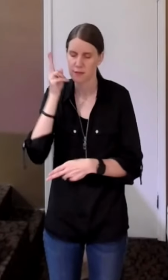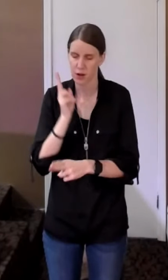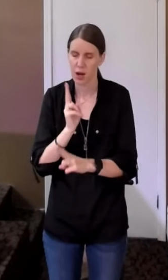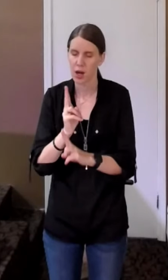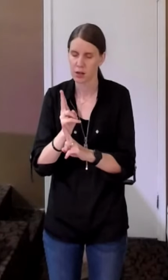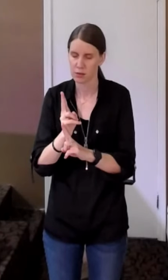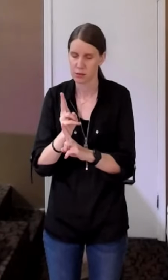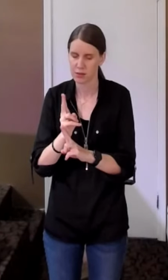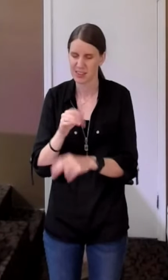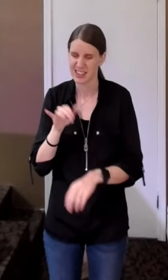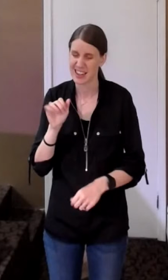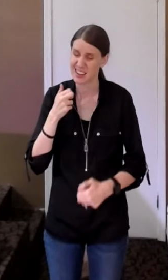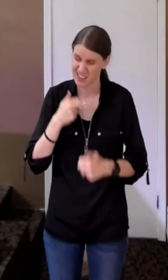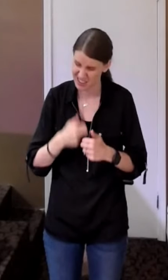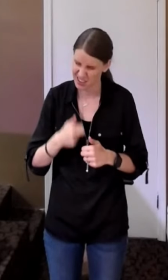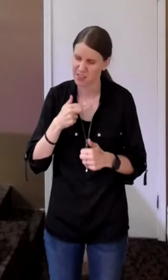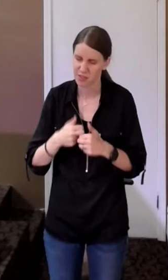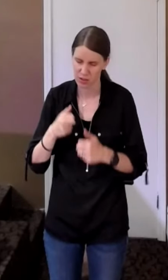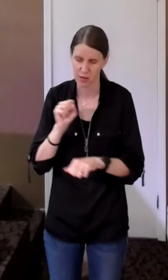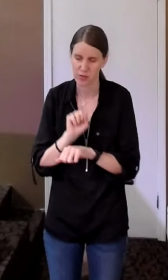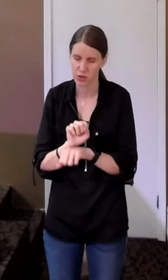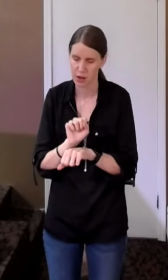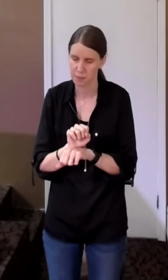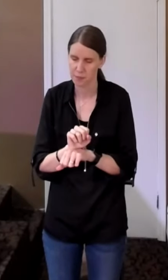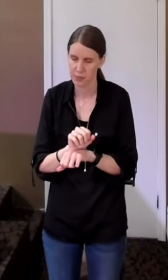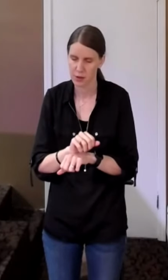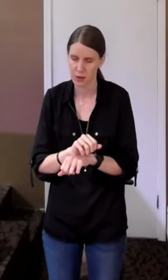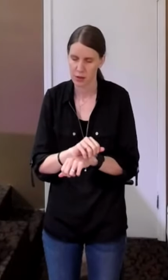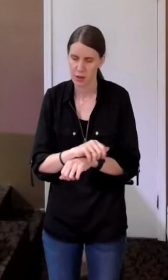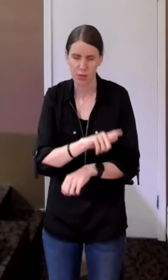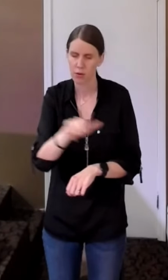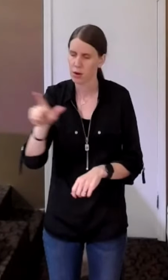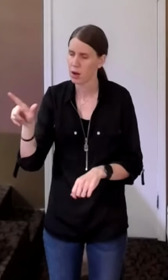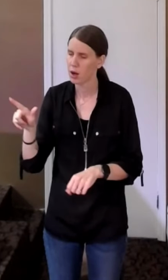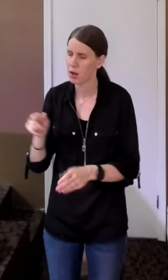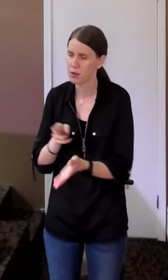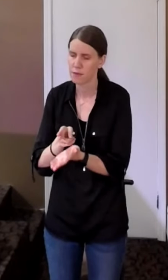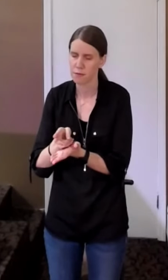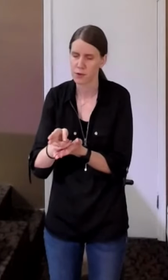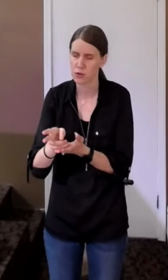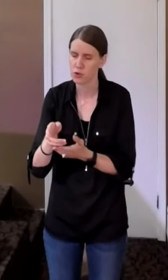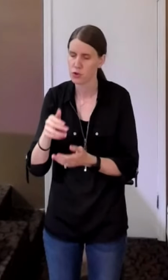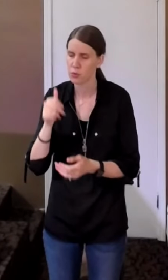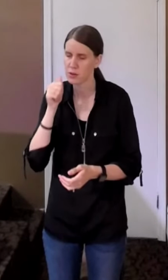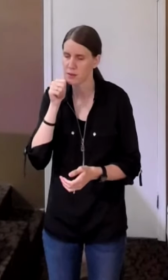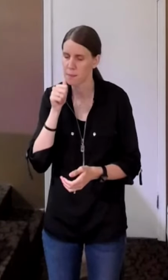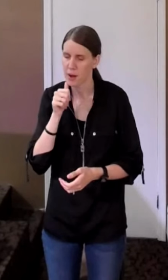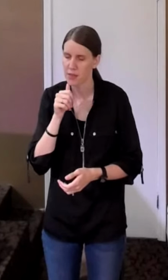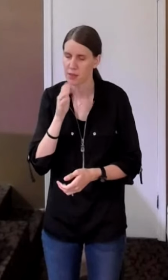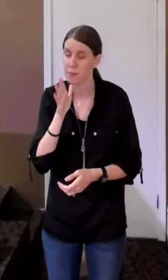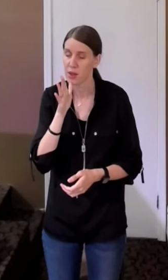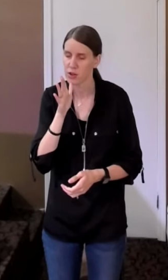is a tough job. They're all to be virtuous mothers and women.